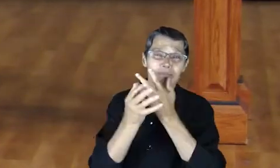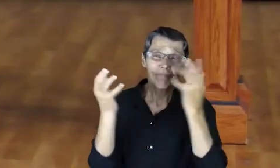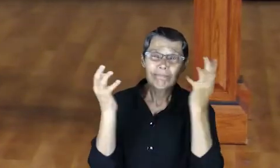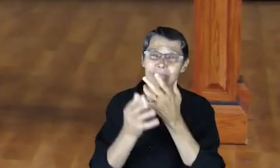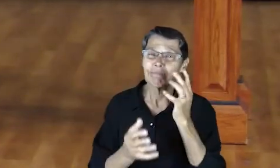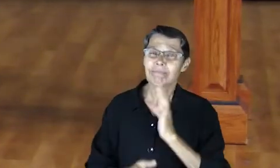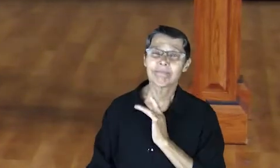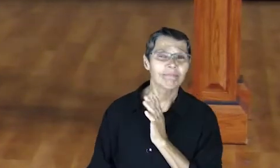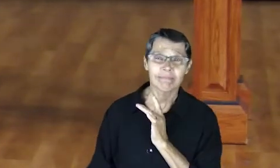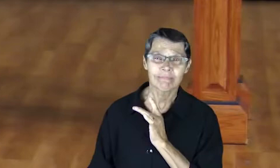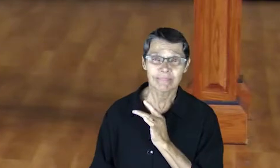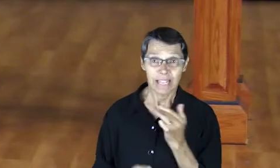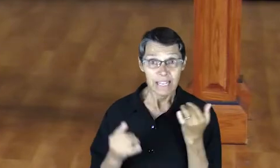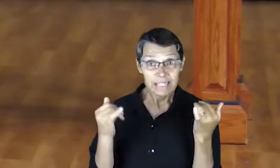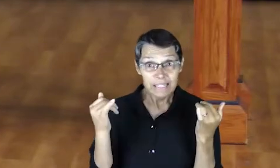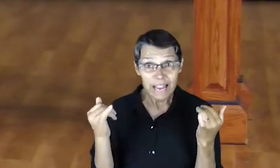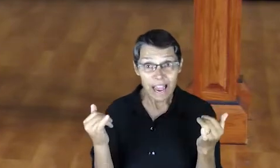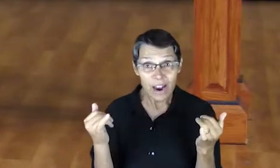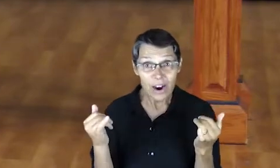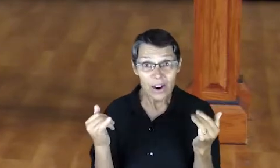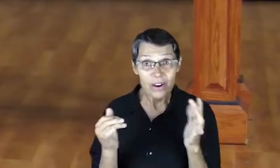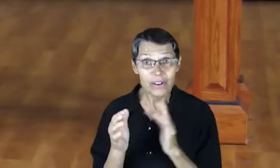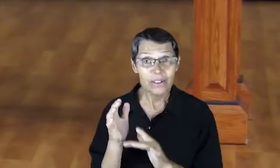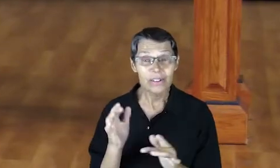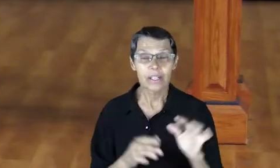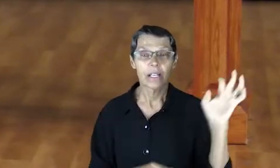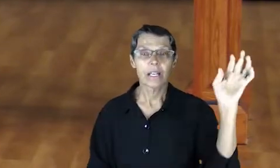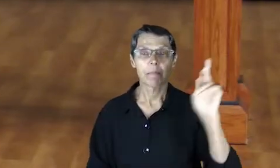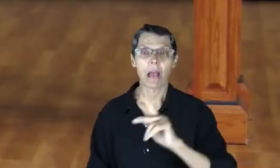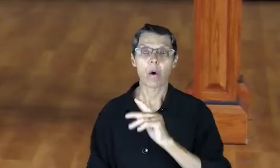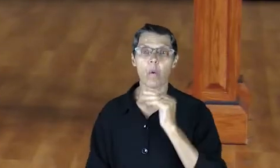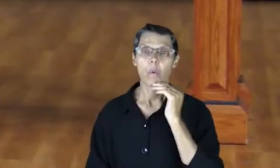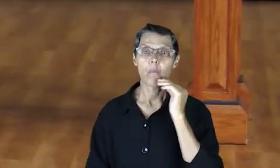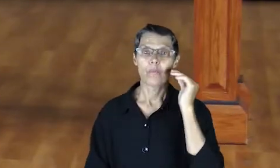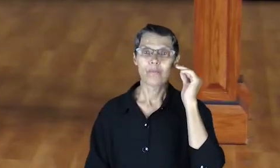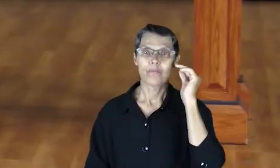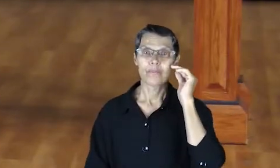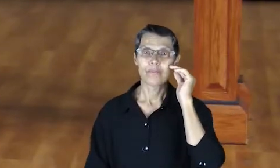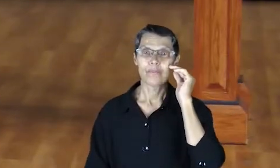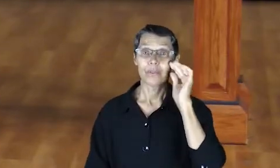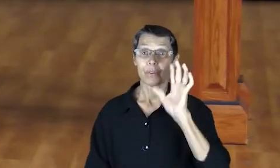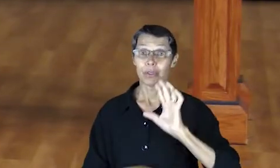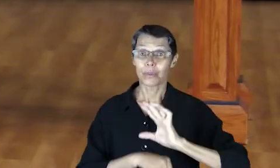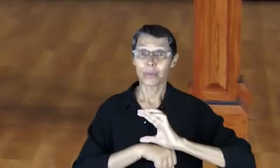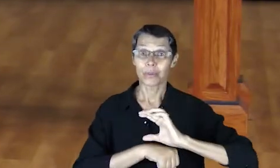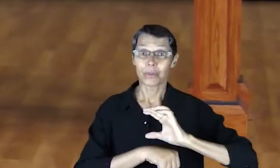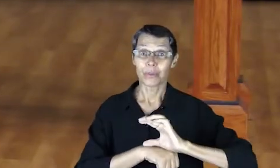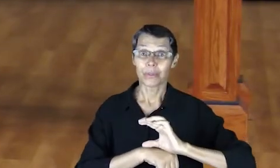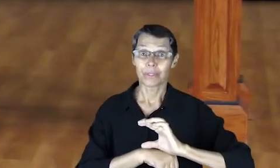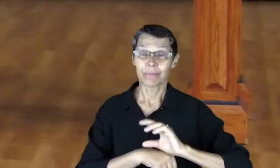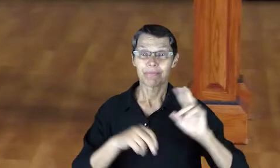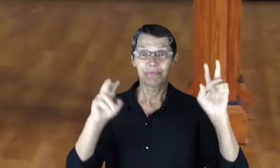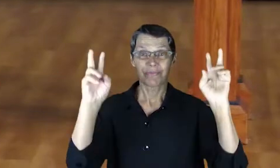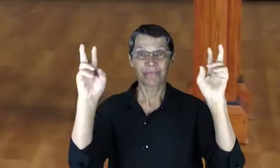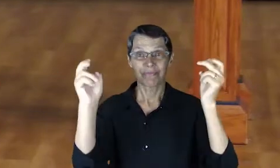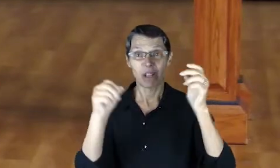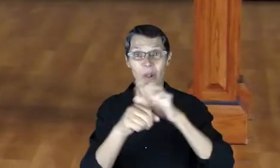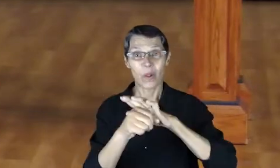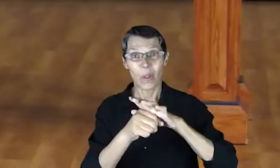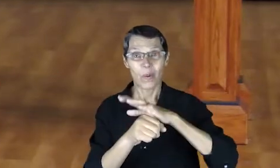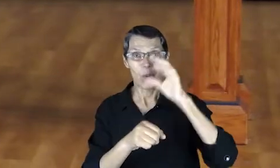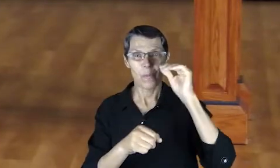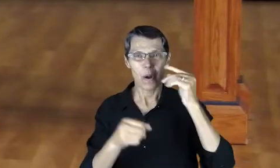he comes back home. Now he comes to his home synagogue. Local boy